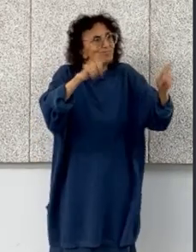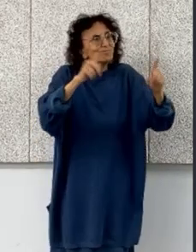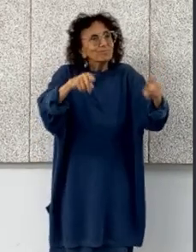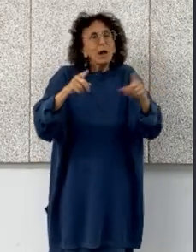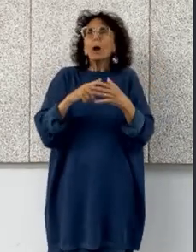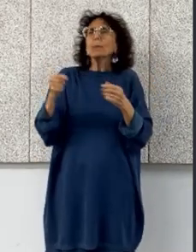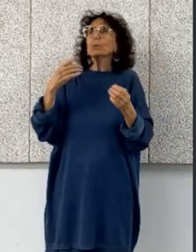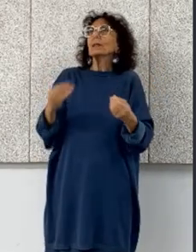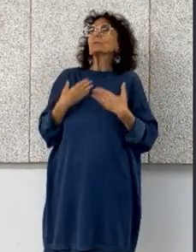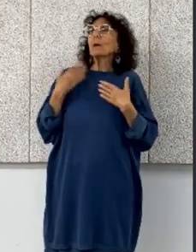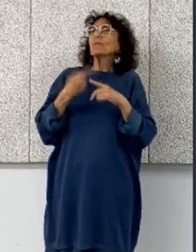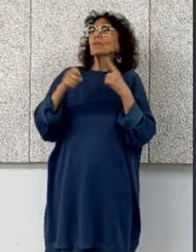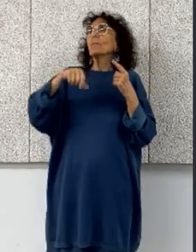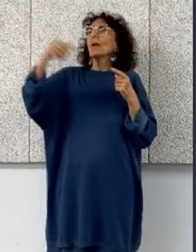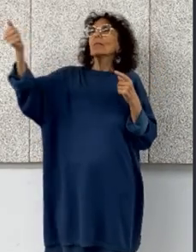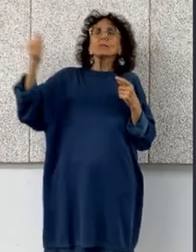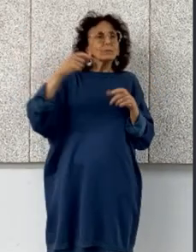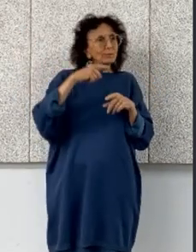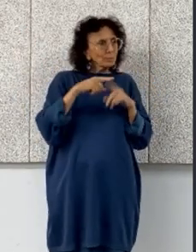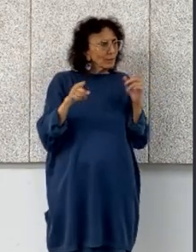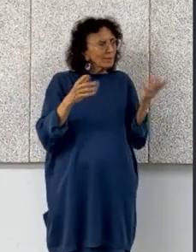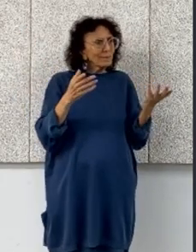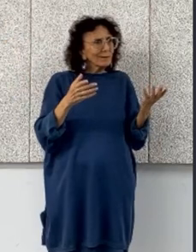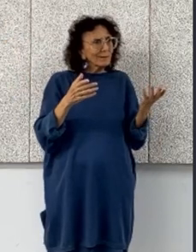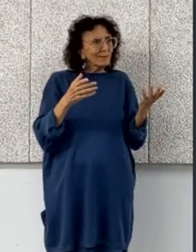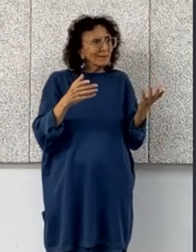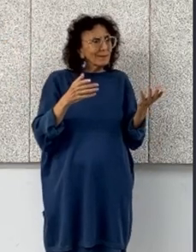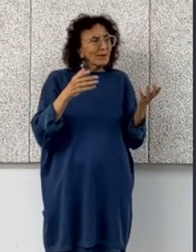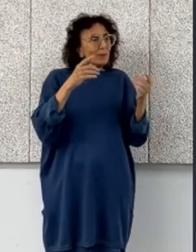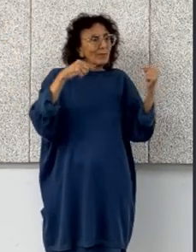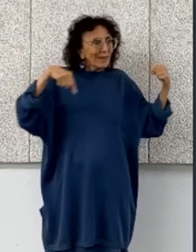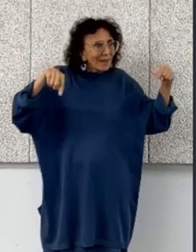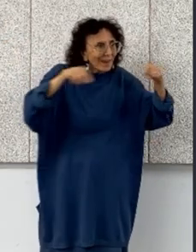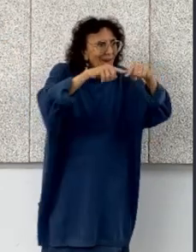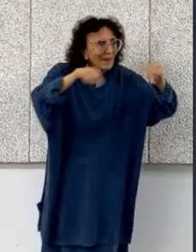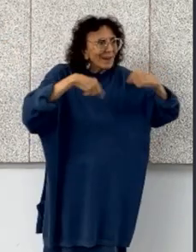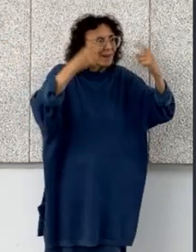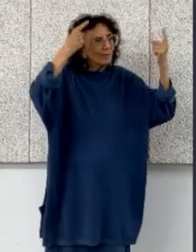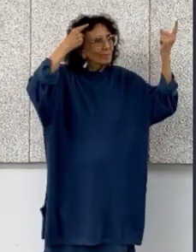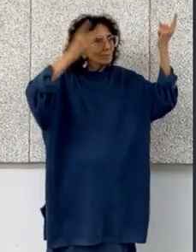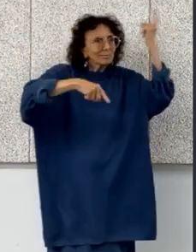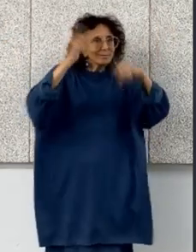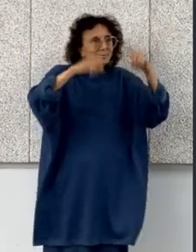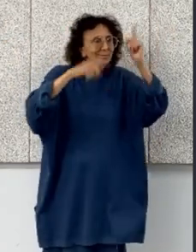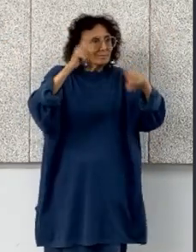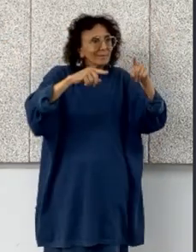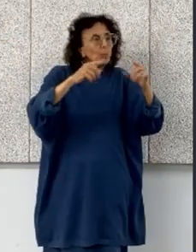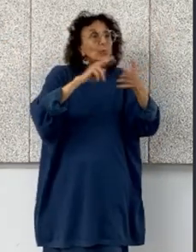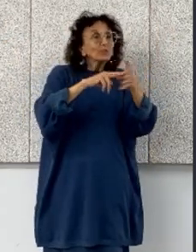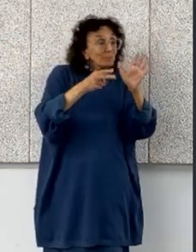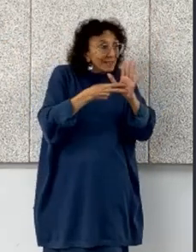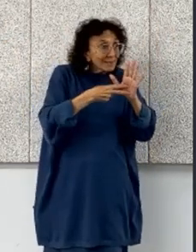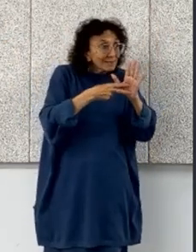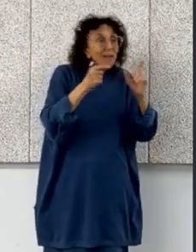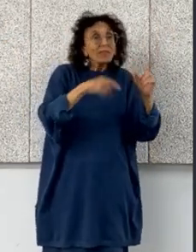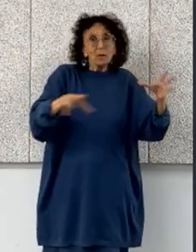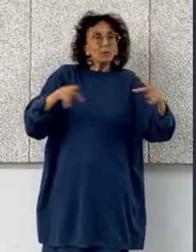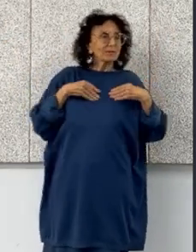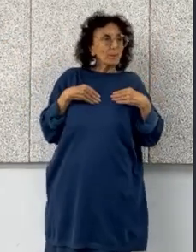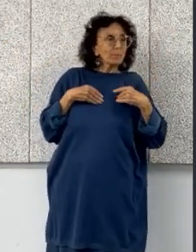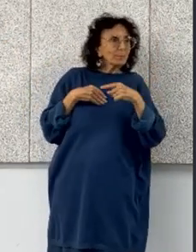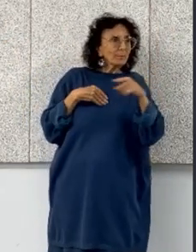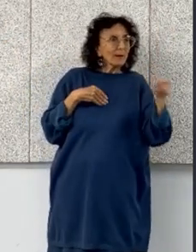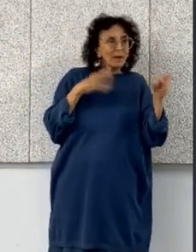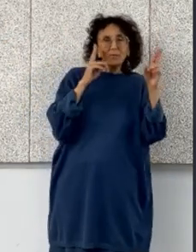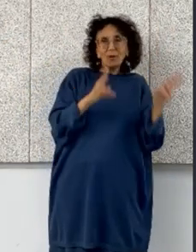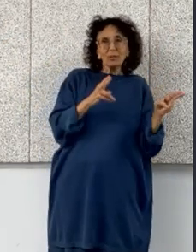other places with in terms of what those agreements are, there's a lot of buy-in because they come from within us.